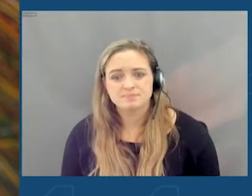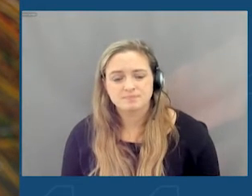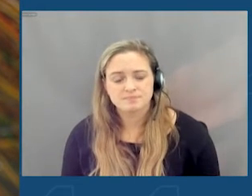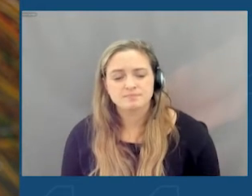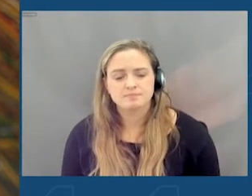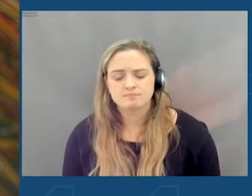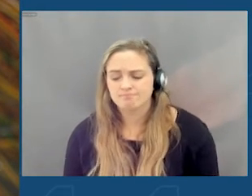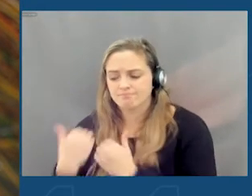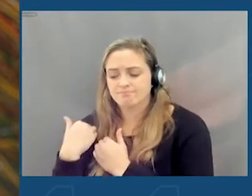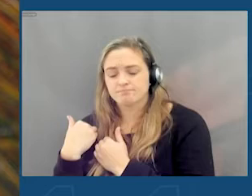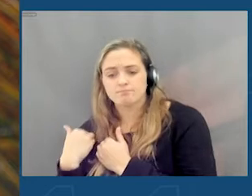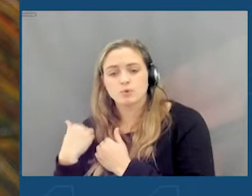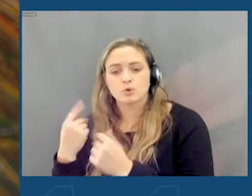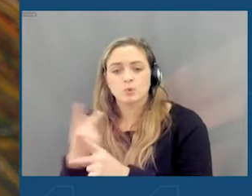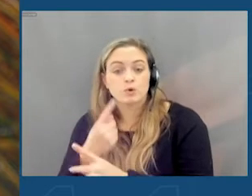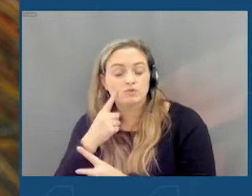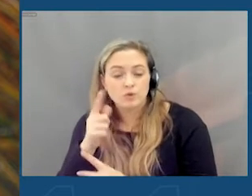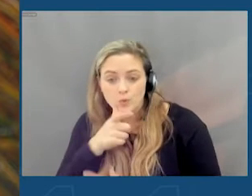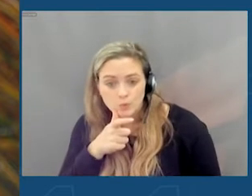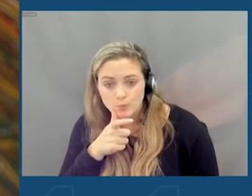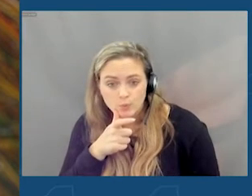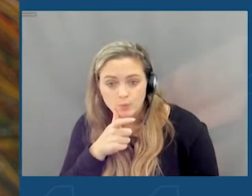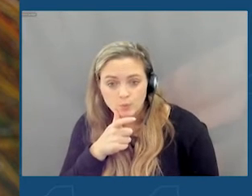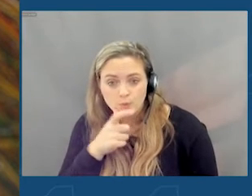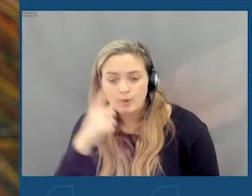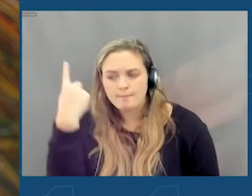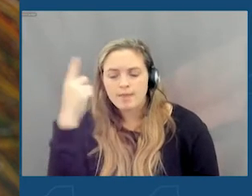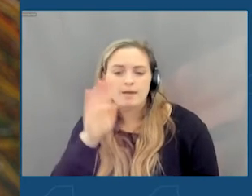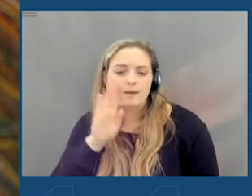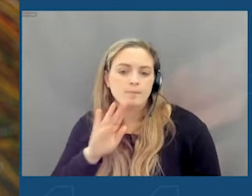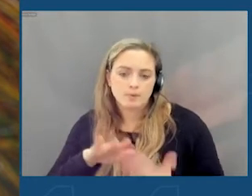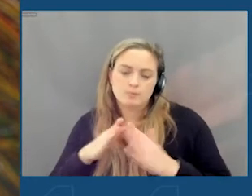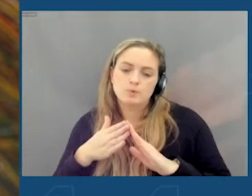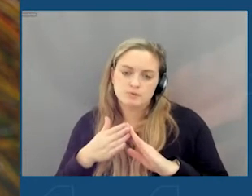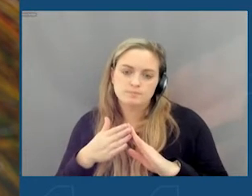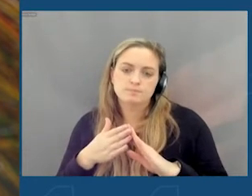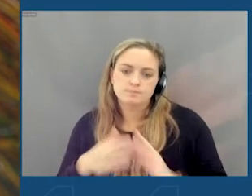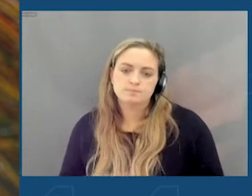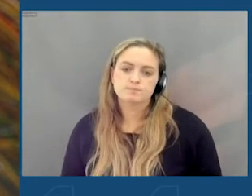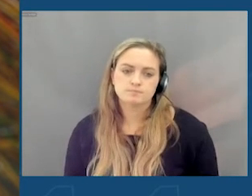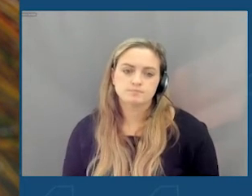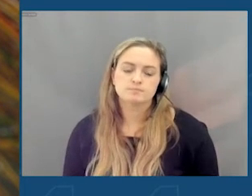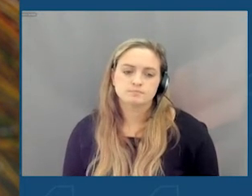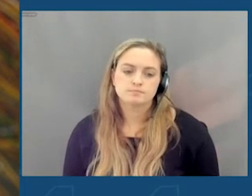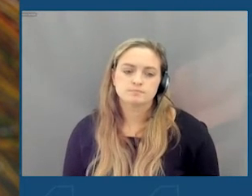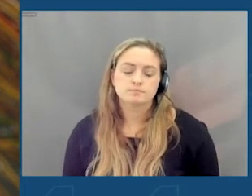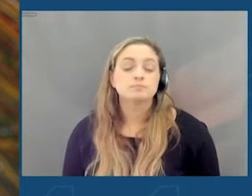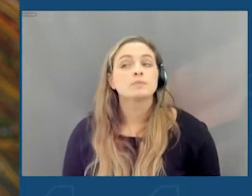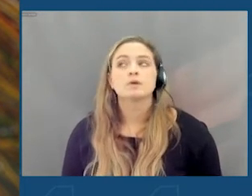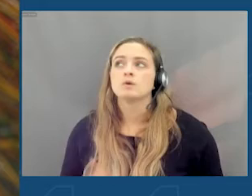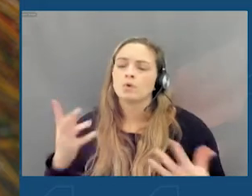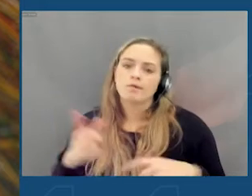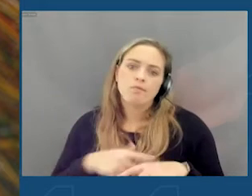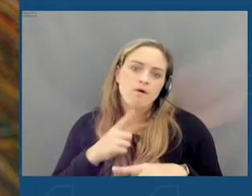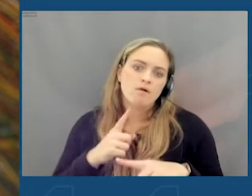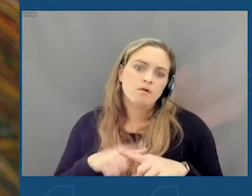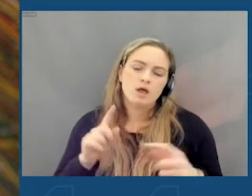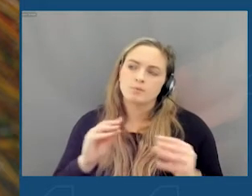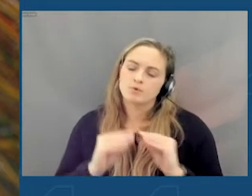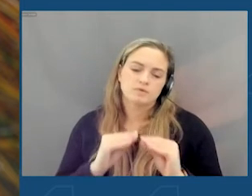has particularly fallen hard on Black and brown communities. We've waited too long to rectify